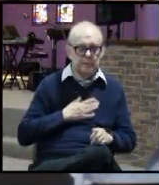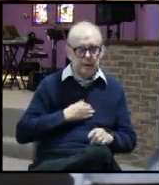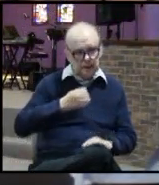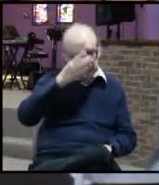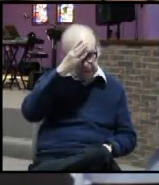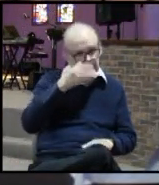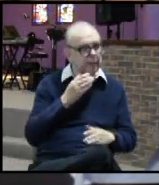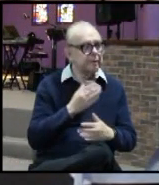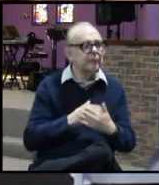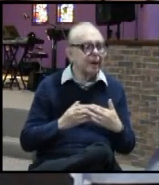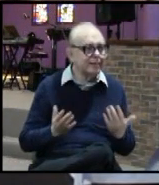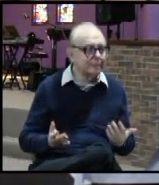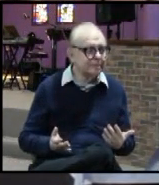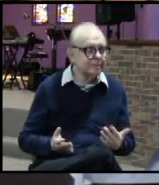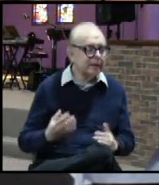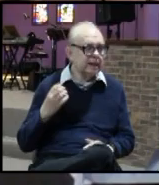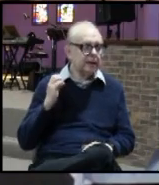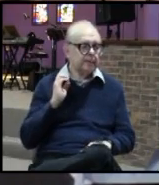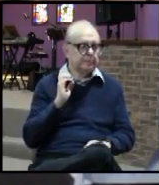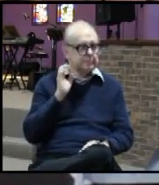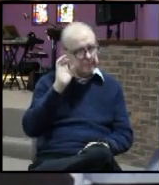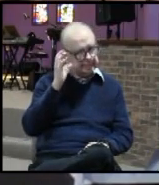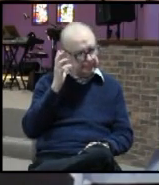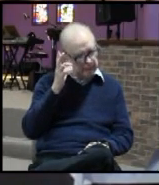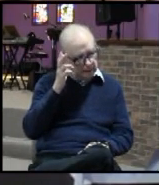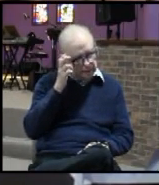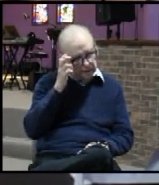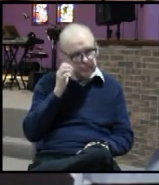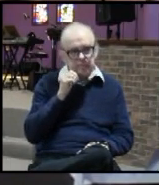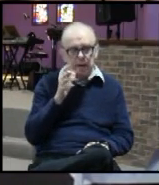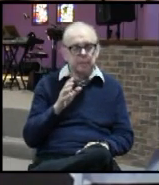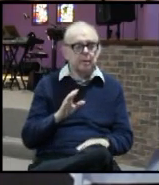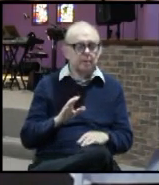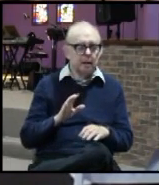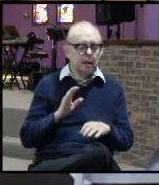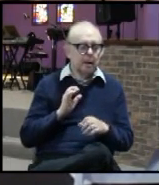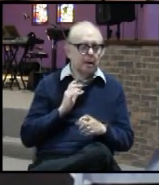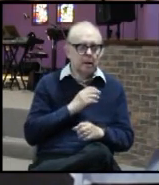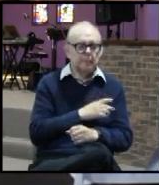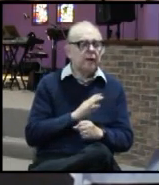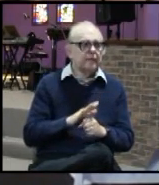Satan is not powerful enough to take you from God.